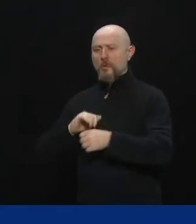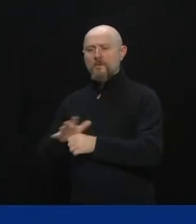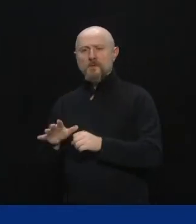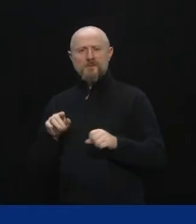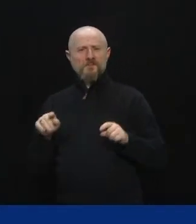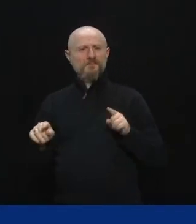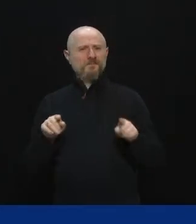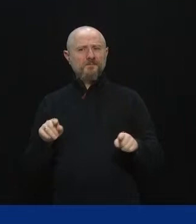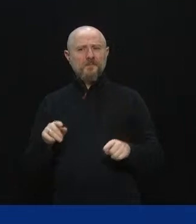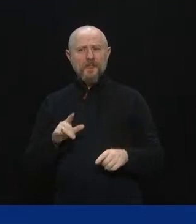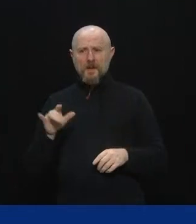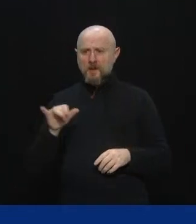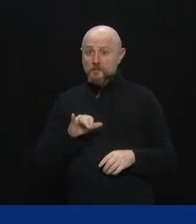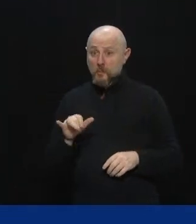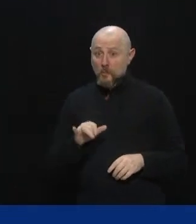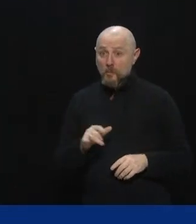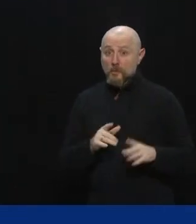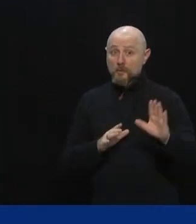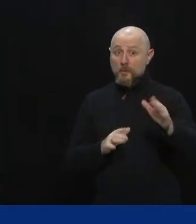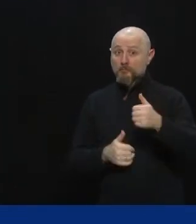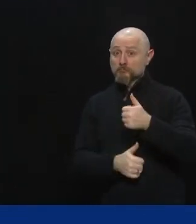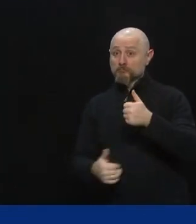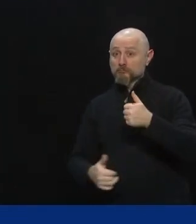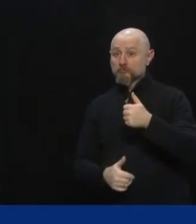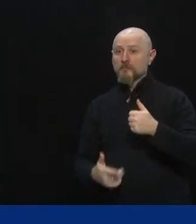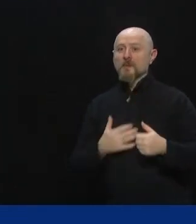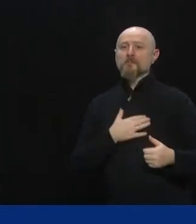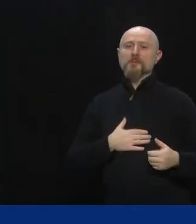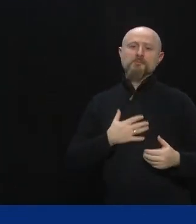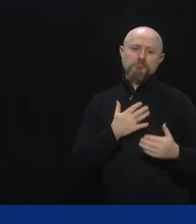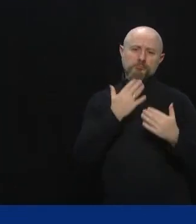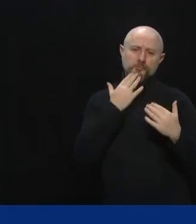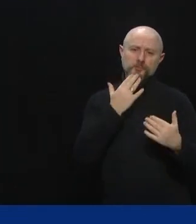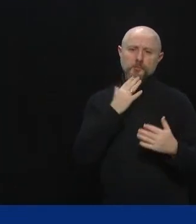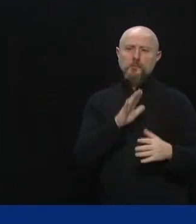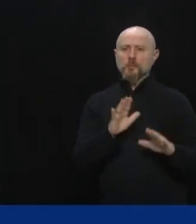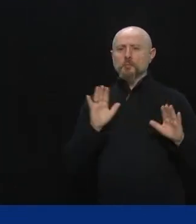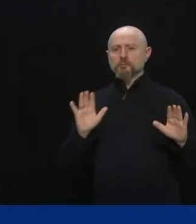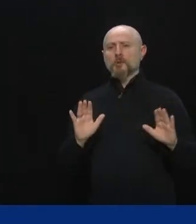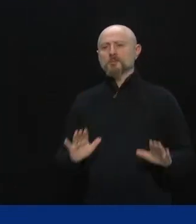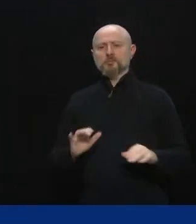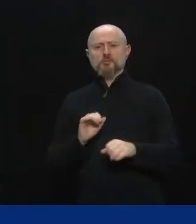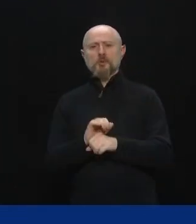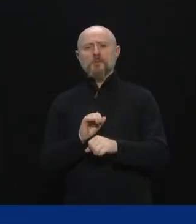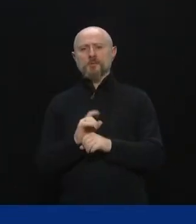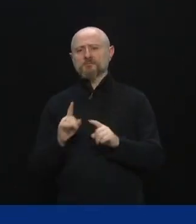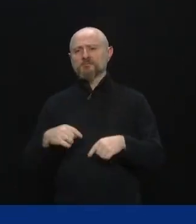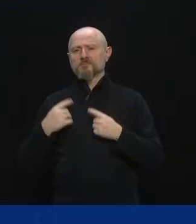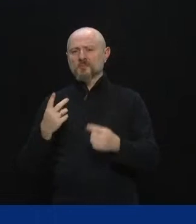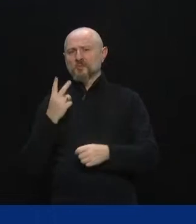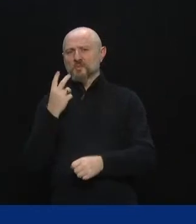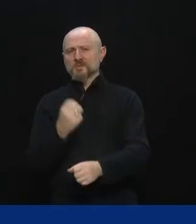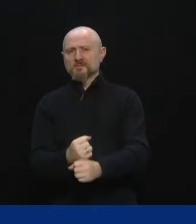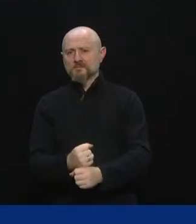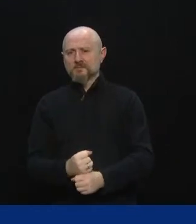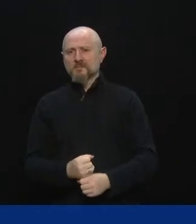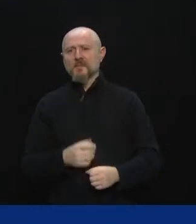to everyone in your whole healthcare ecosystem for the incredible work they've been doing for literally 2 years now. So, Dr. Steve